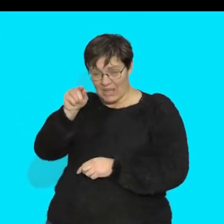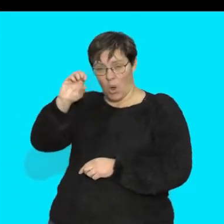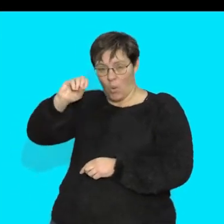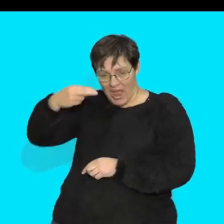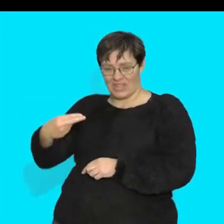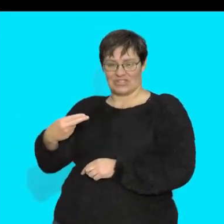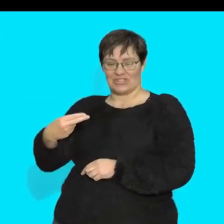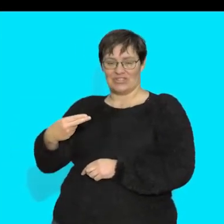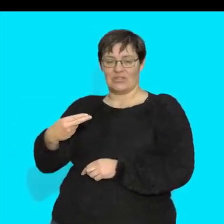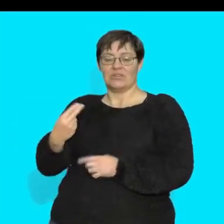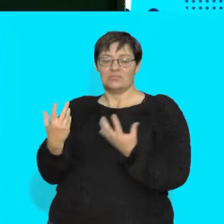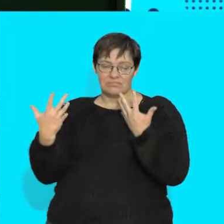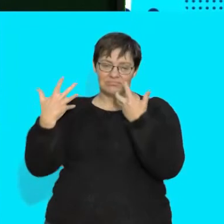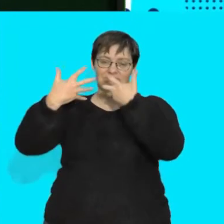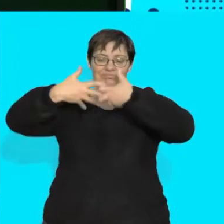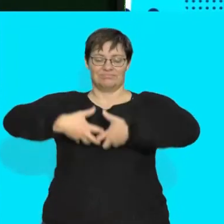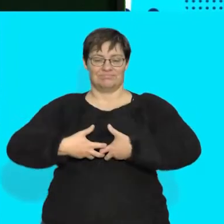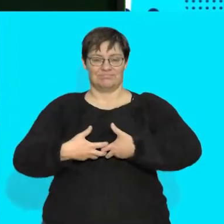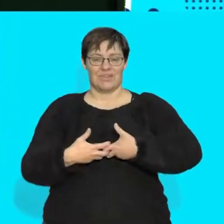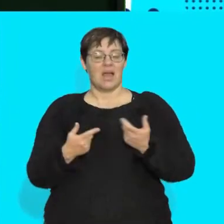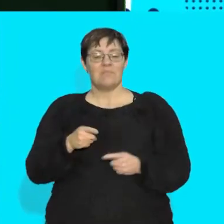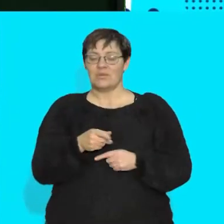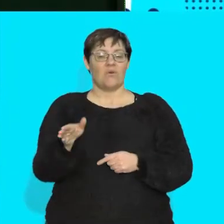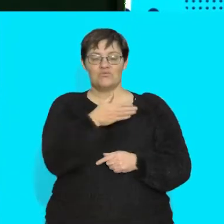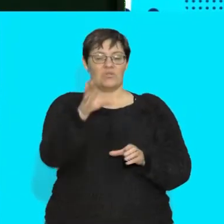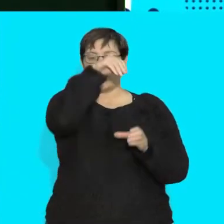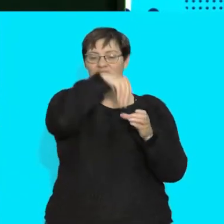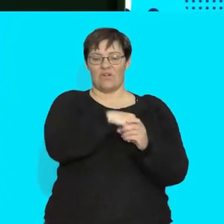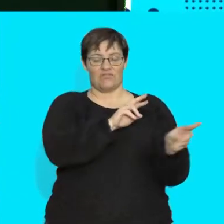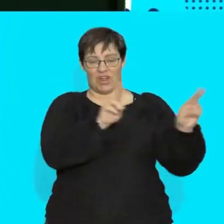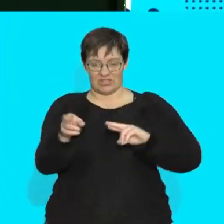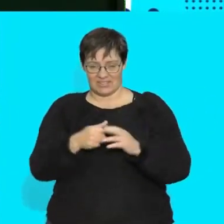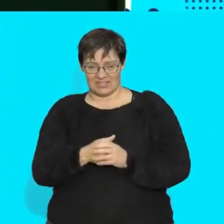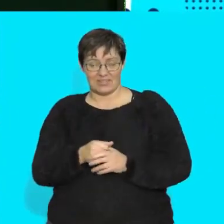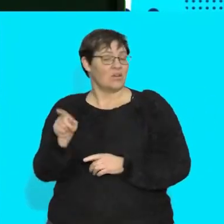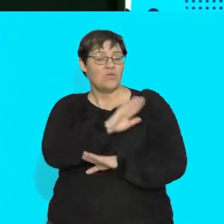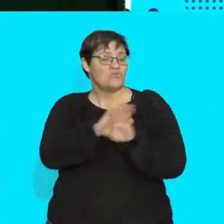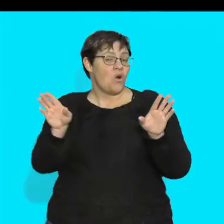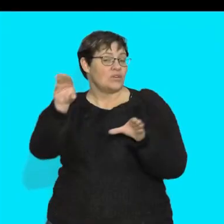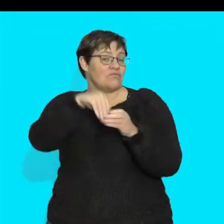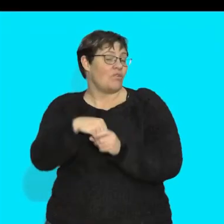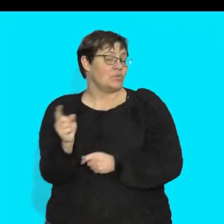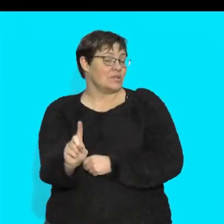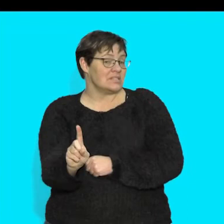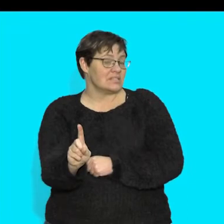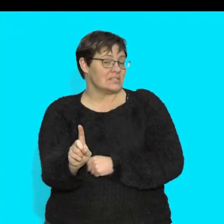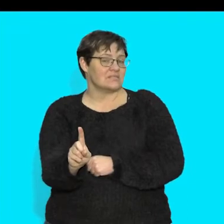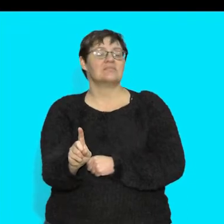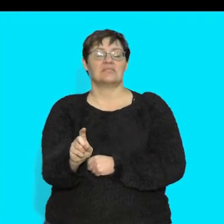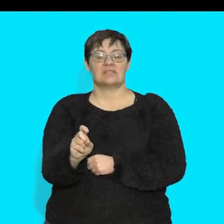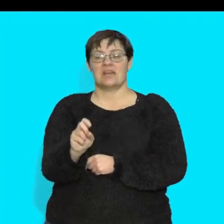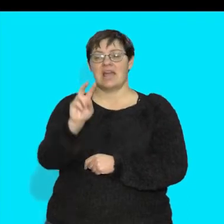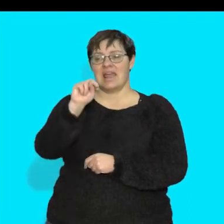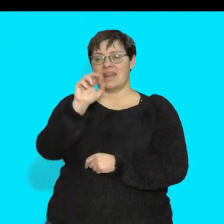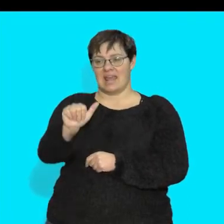use those hydroxide ions to combine with the thing that is not involved in the reaction. And what's not involved in the reaction?